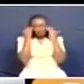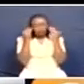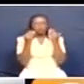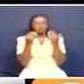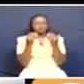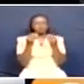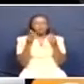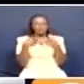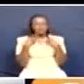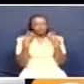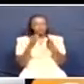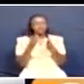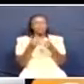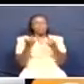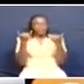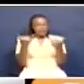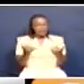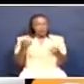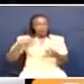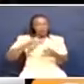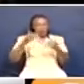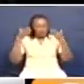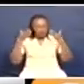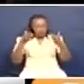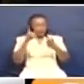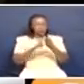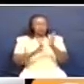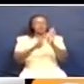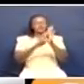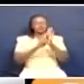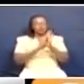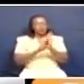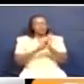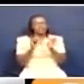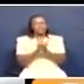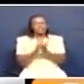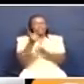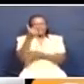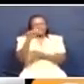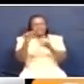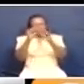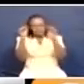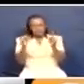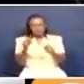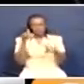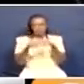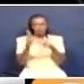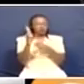the moment, I will deal only with the requirement that in any system of elections that is